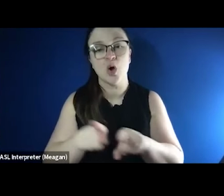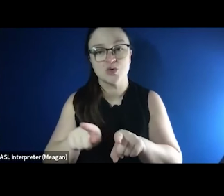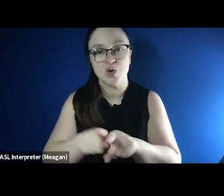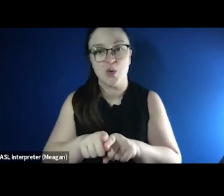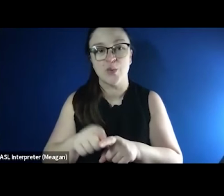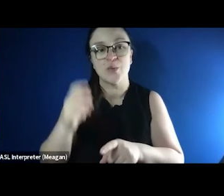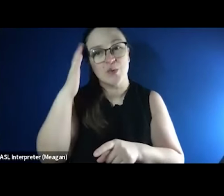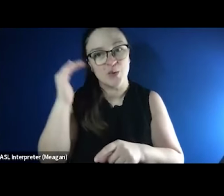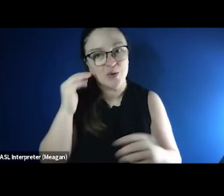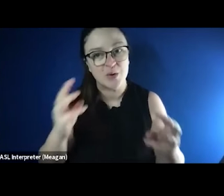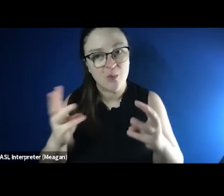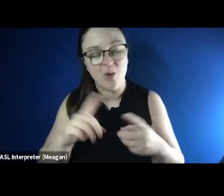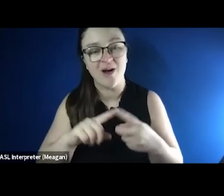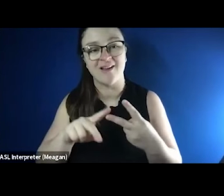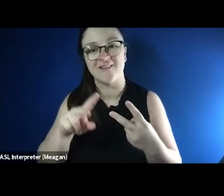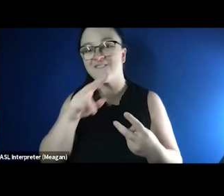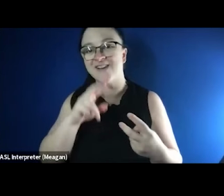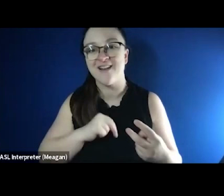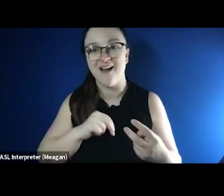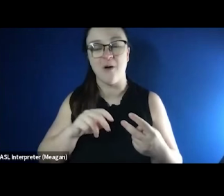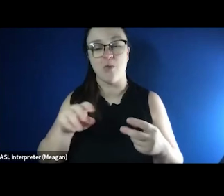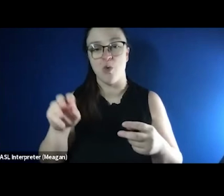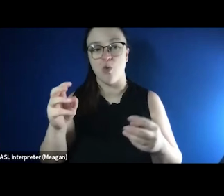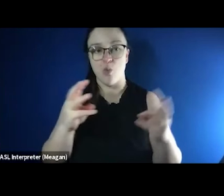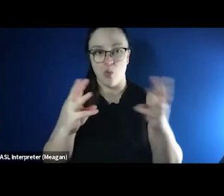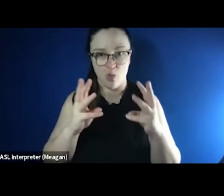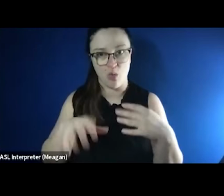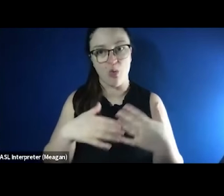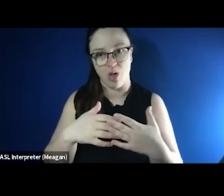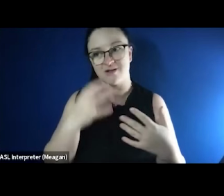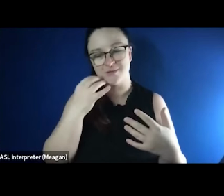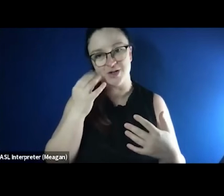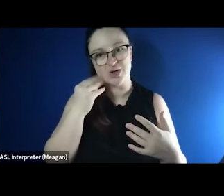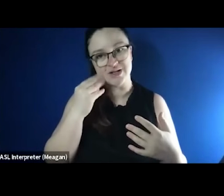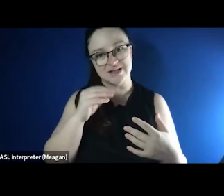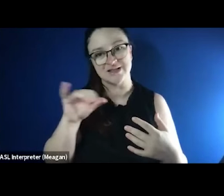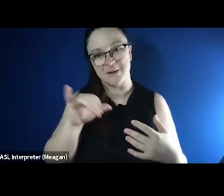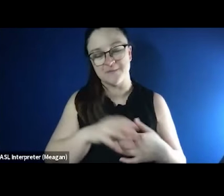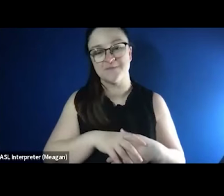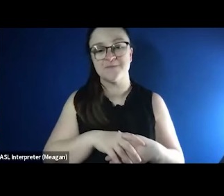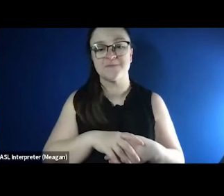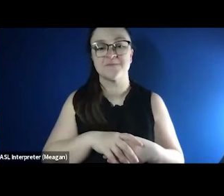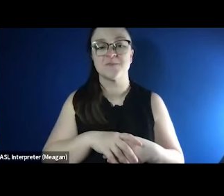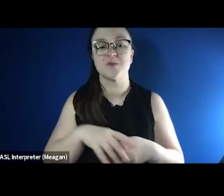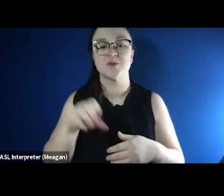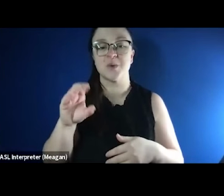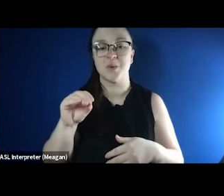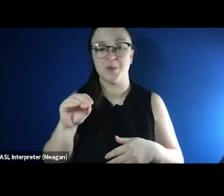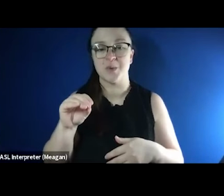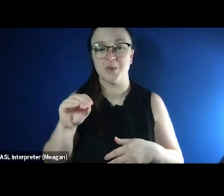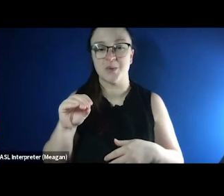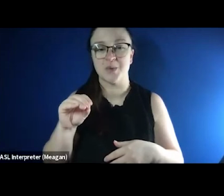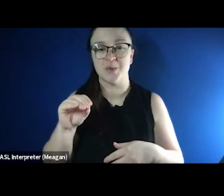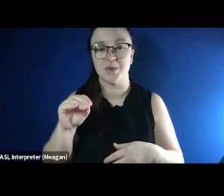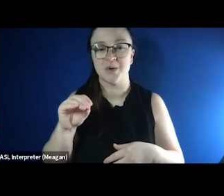folks in these spaces. So about 20% of all of the participants in the Oak study had been in active military